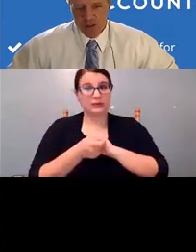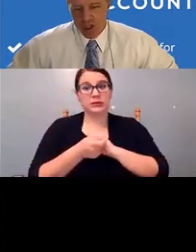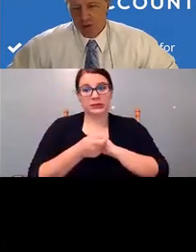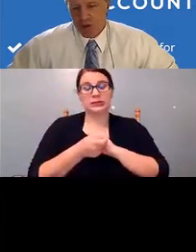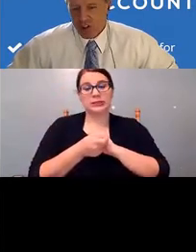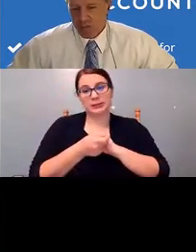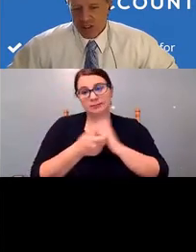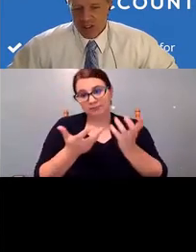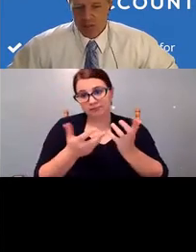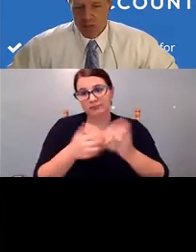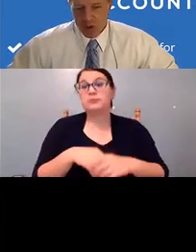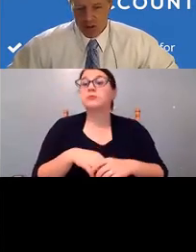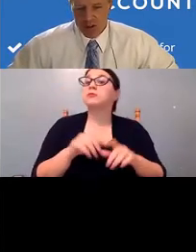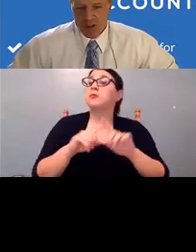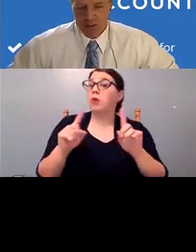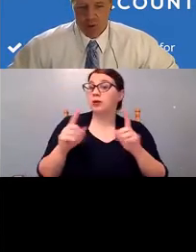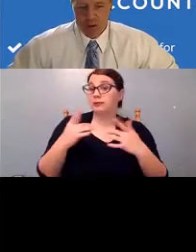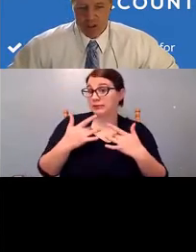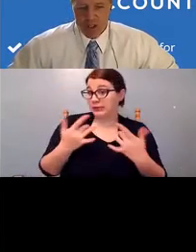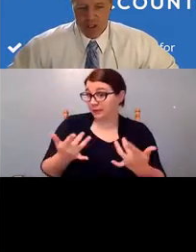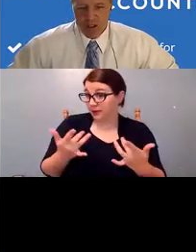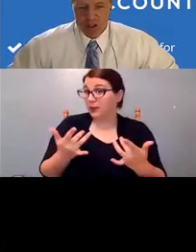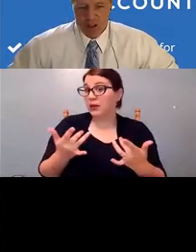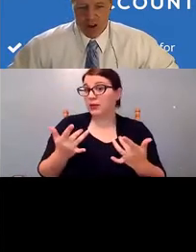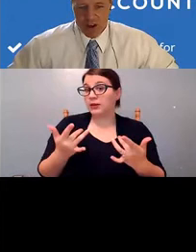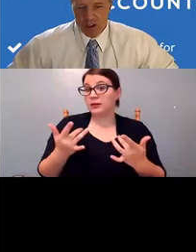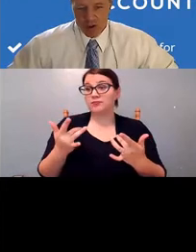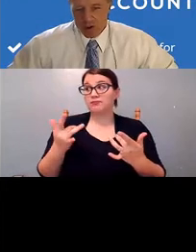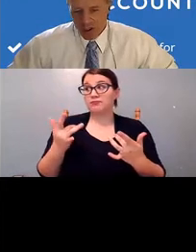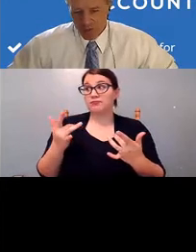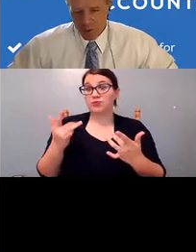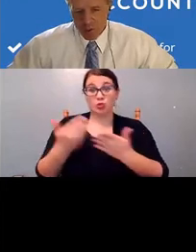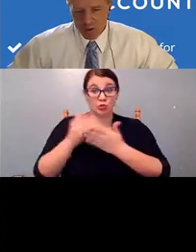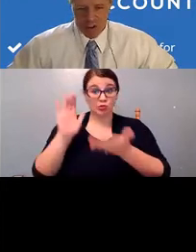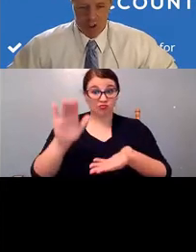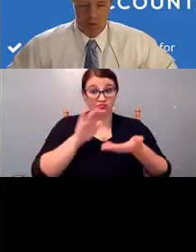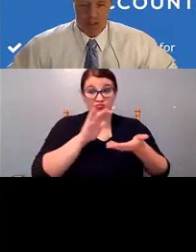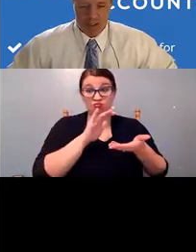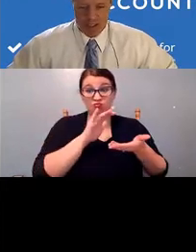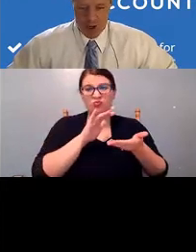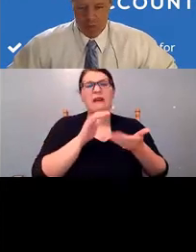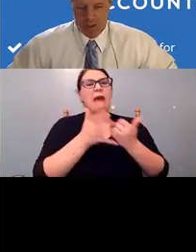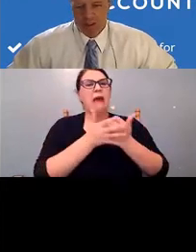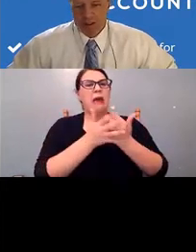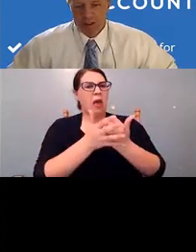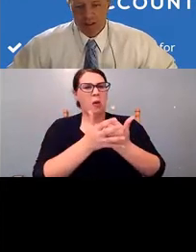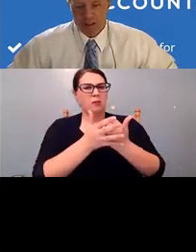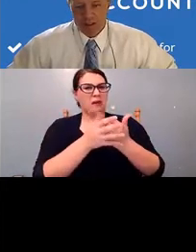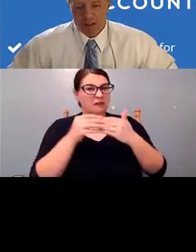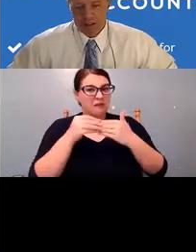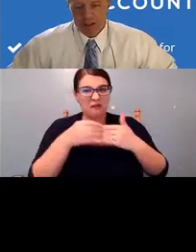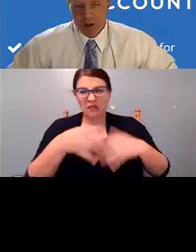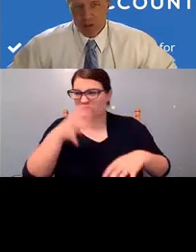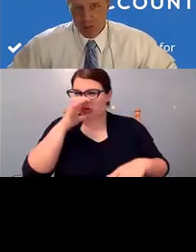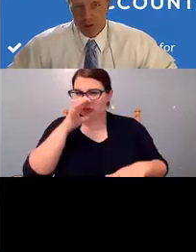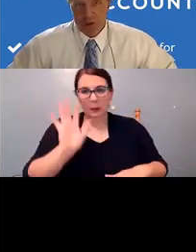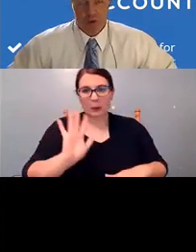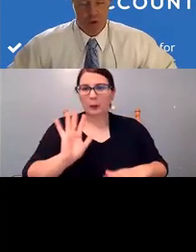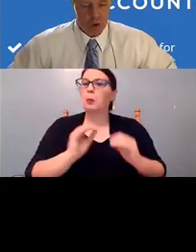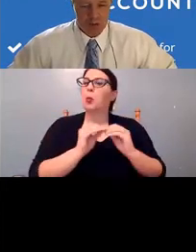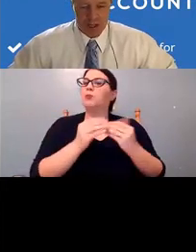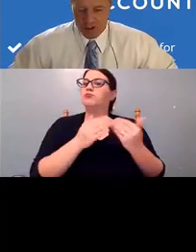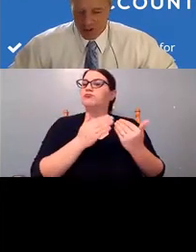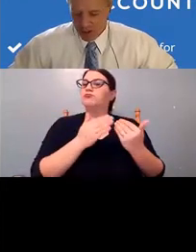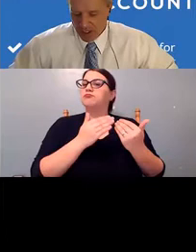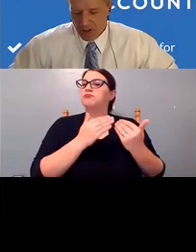But generally speaking, most of what they've done are to loosen up the rules a little bit and to help help people to